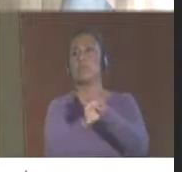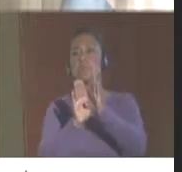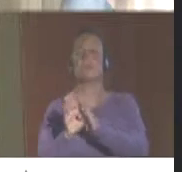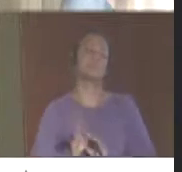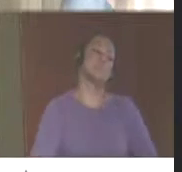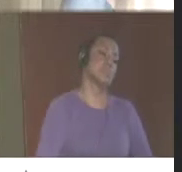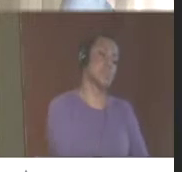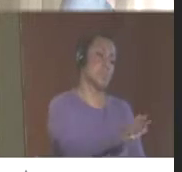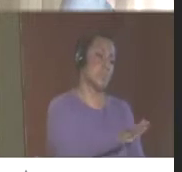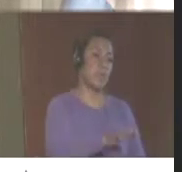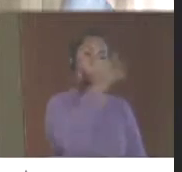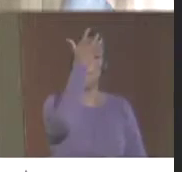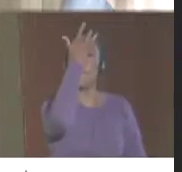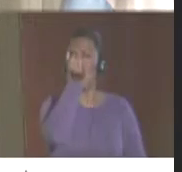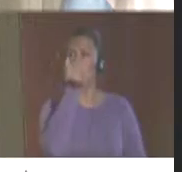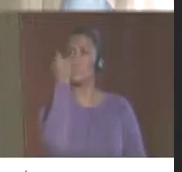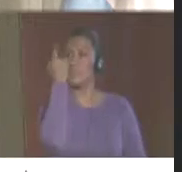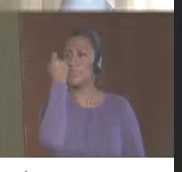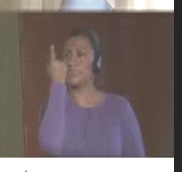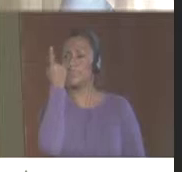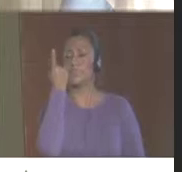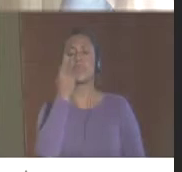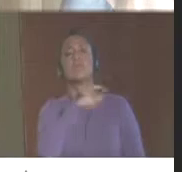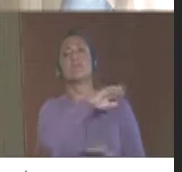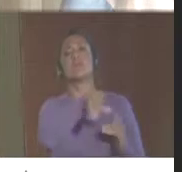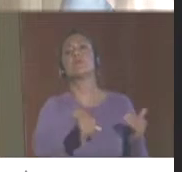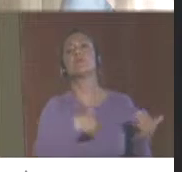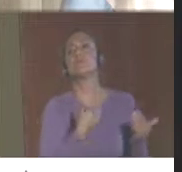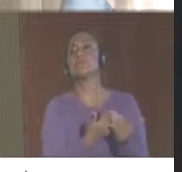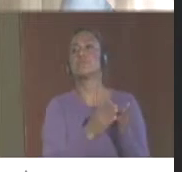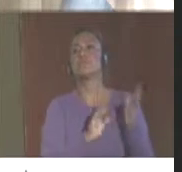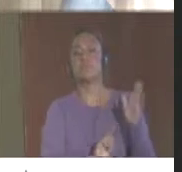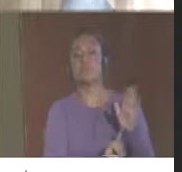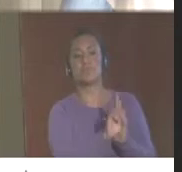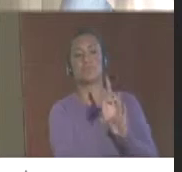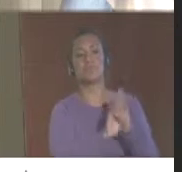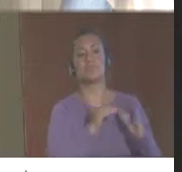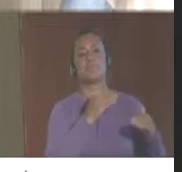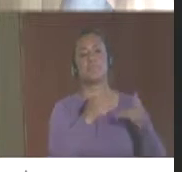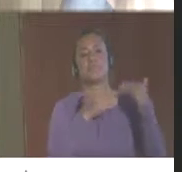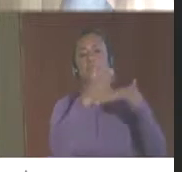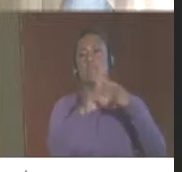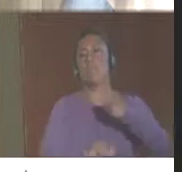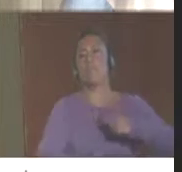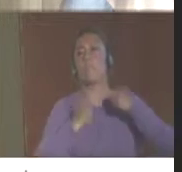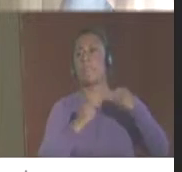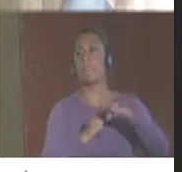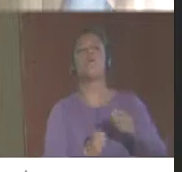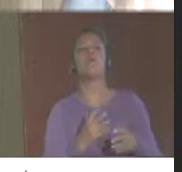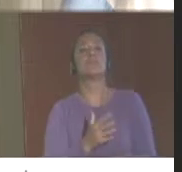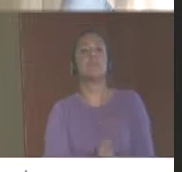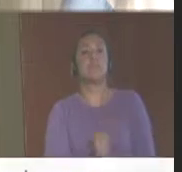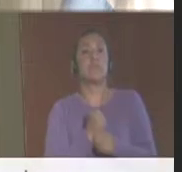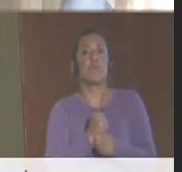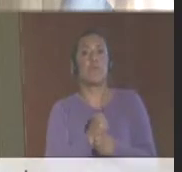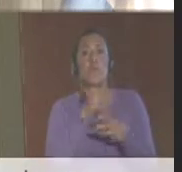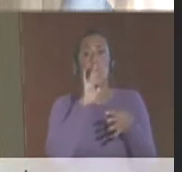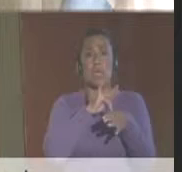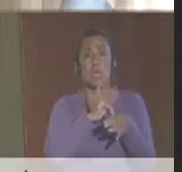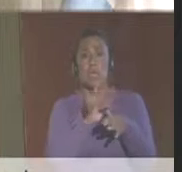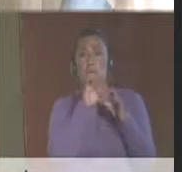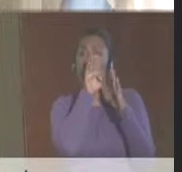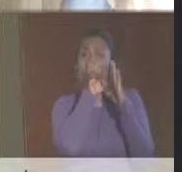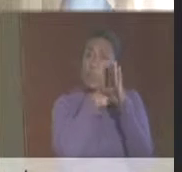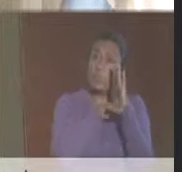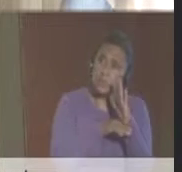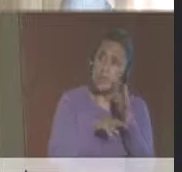so with opportunity for all. And I underscore this because we're convinced that sustainable development with a focus on